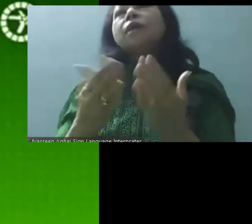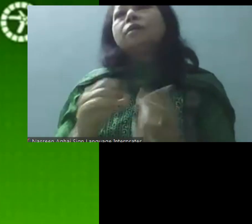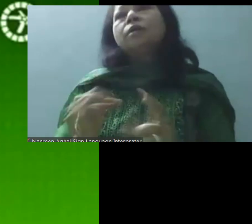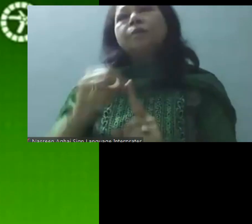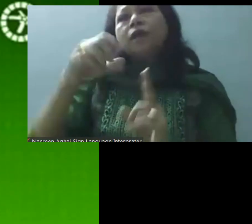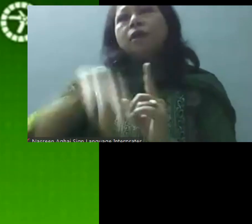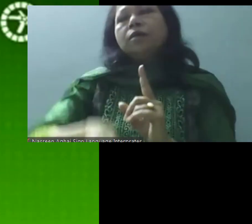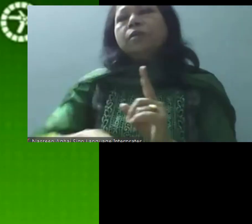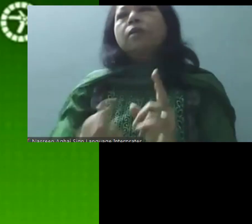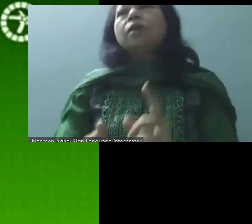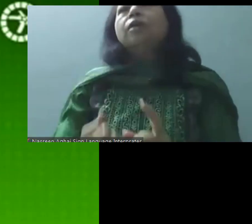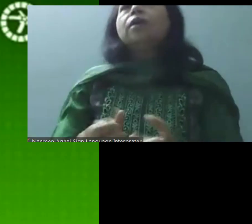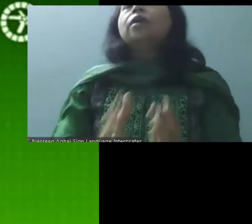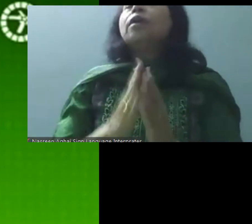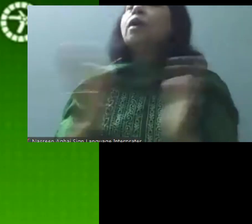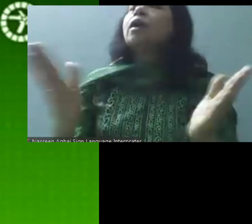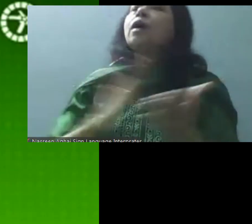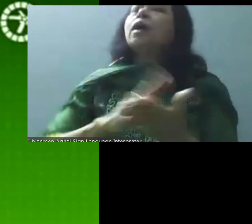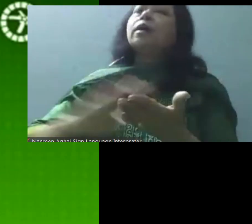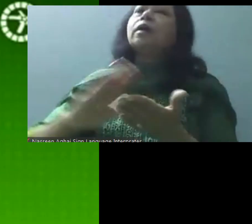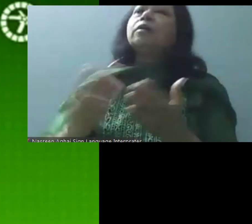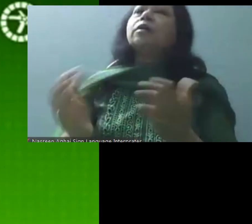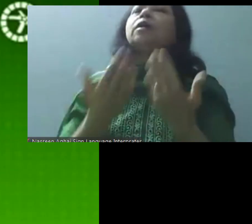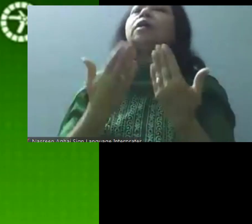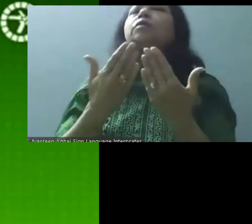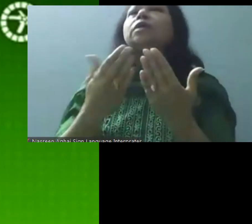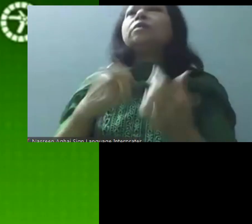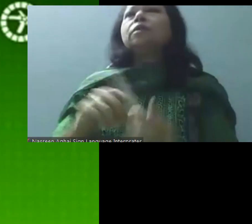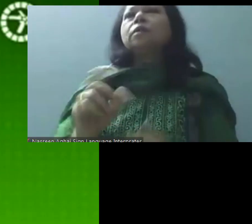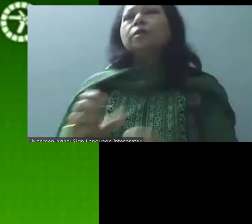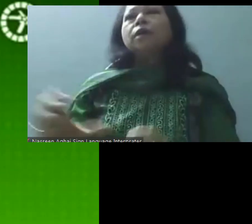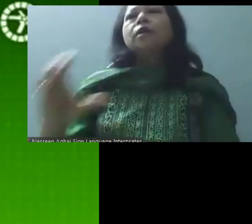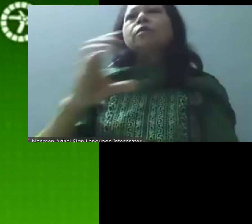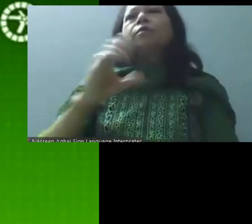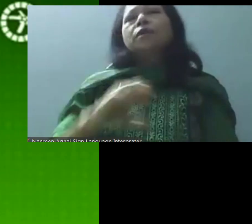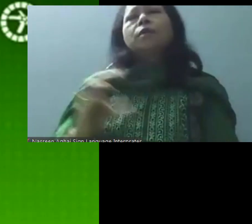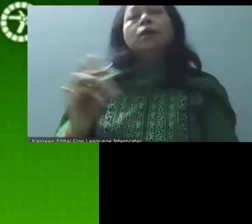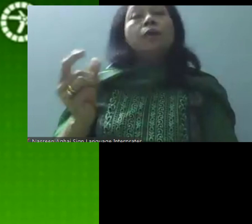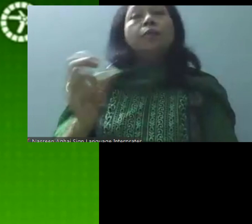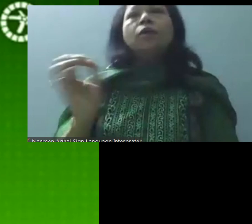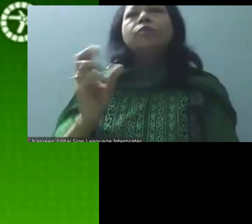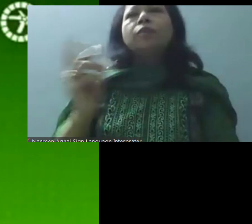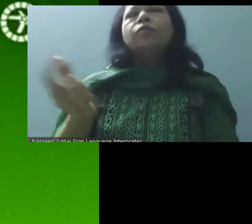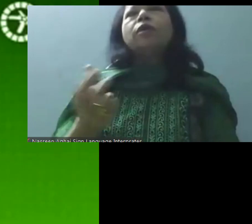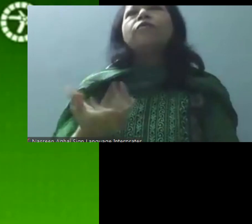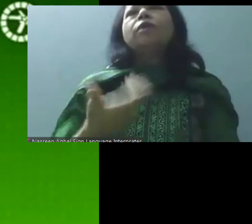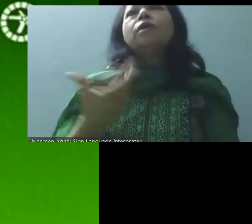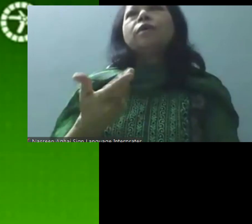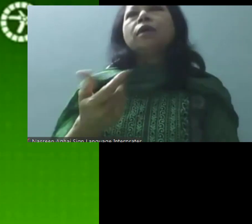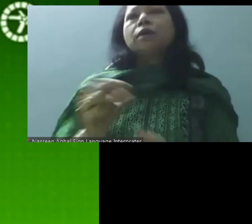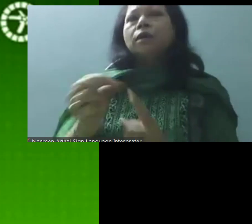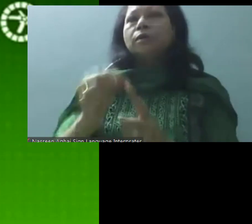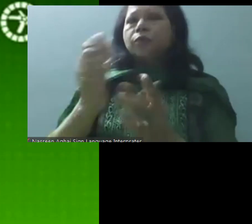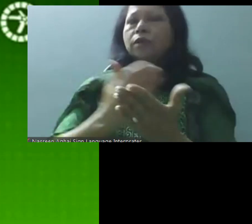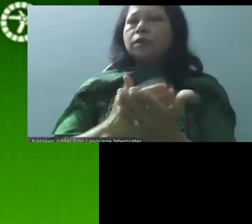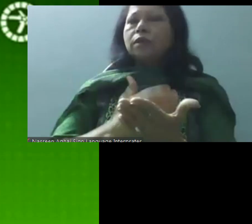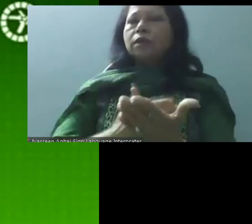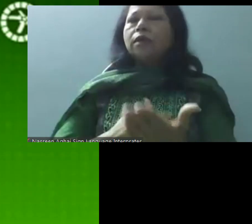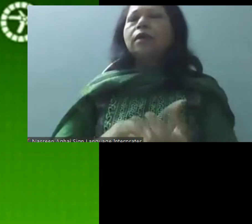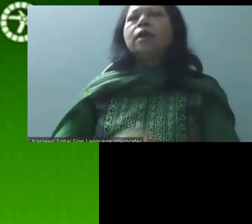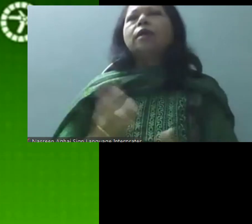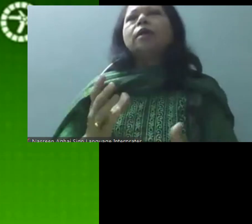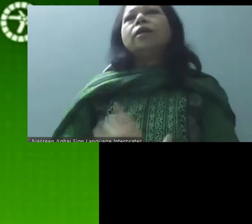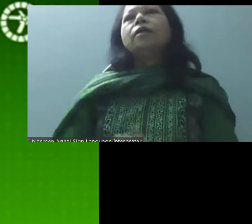is the Higher Education Commission, it responded very briskly and brought out some policy guidelines. So